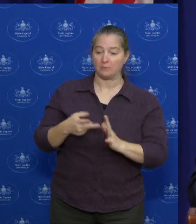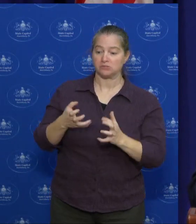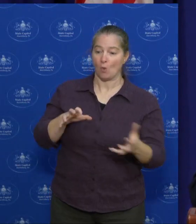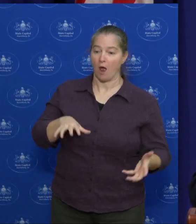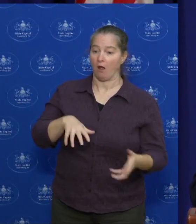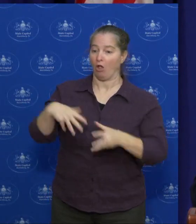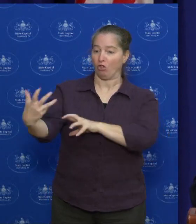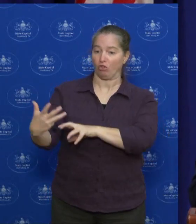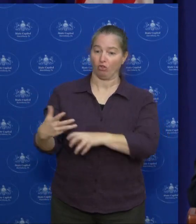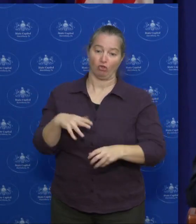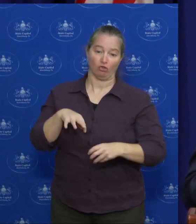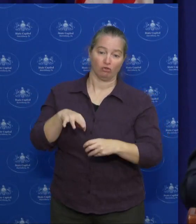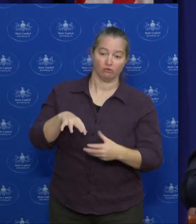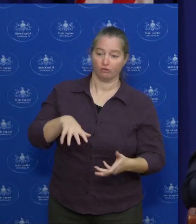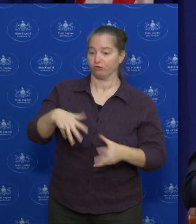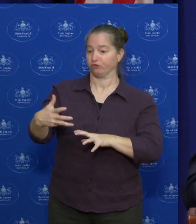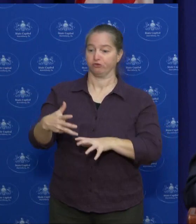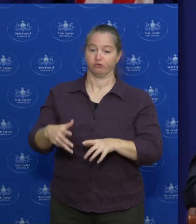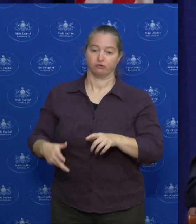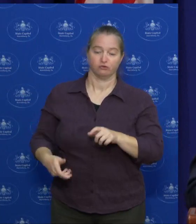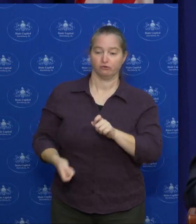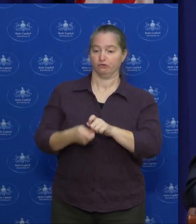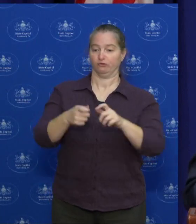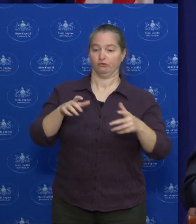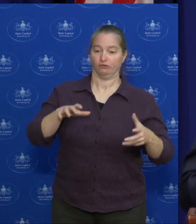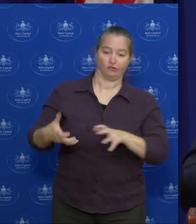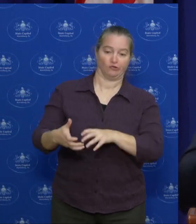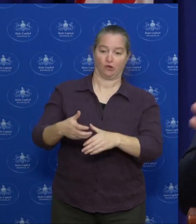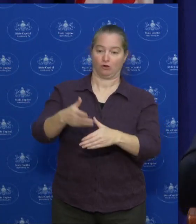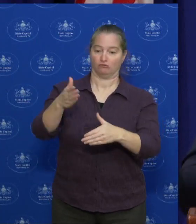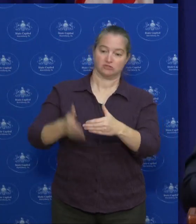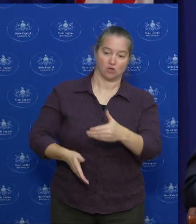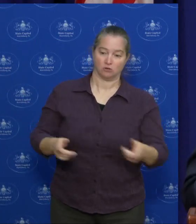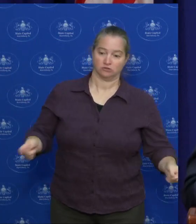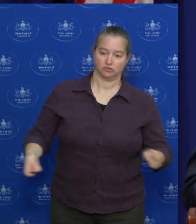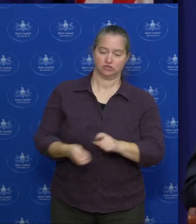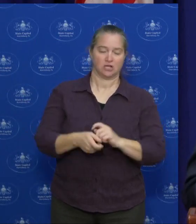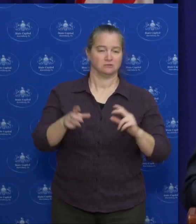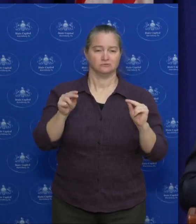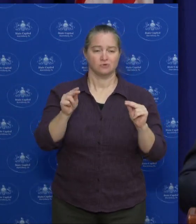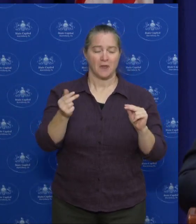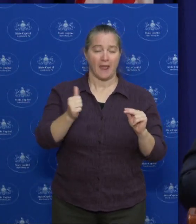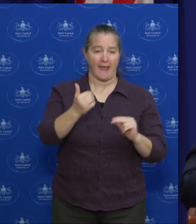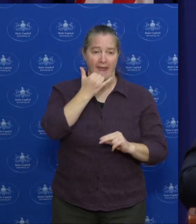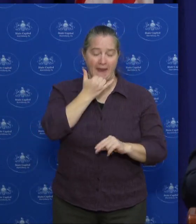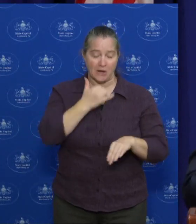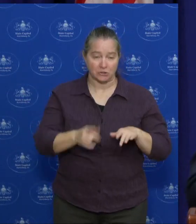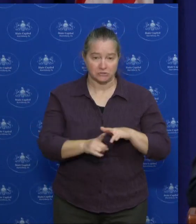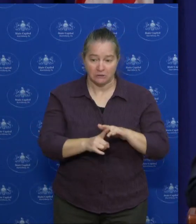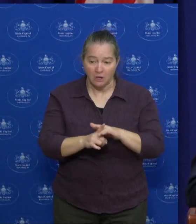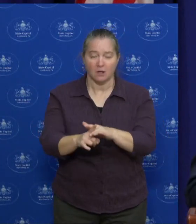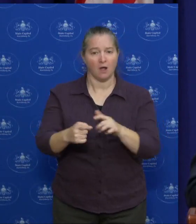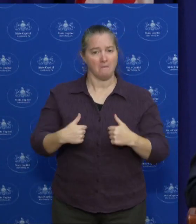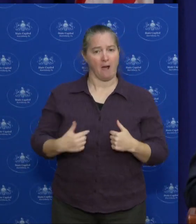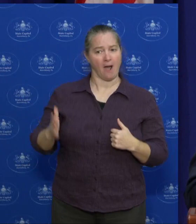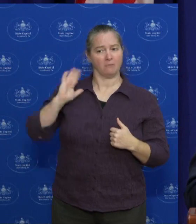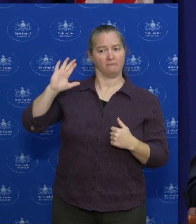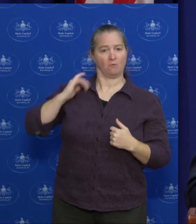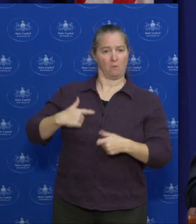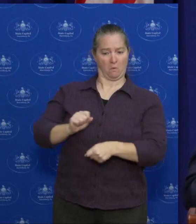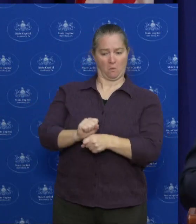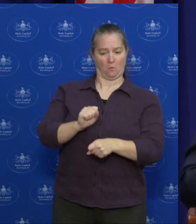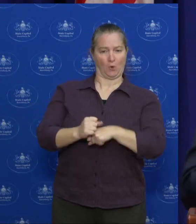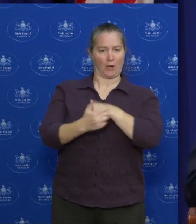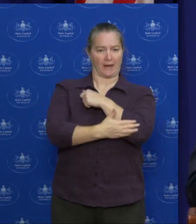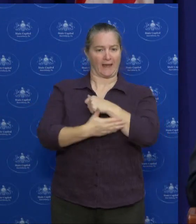are not seeking to change the outcome of an election. Any of these errors that I hear about as a former county election